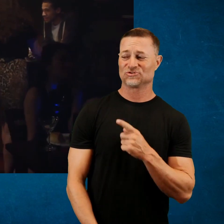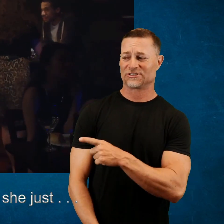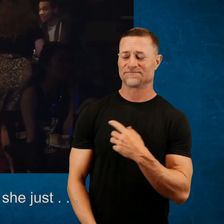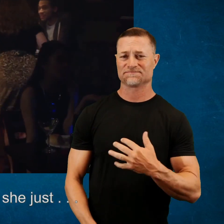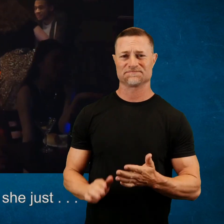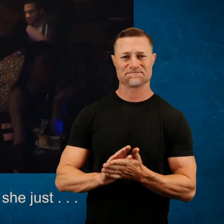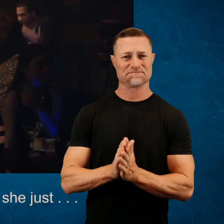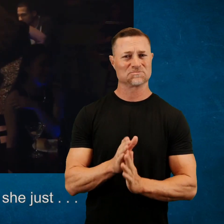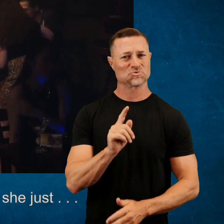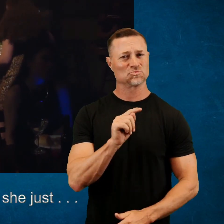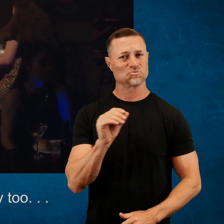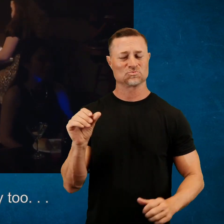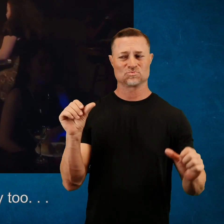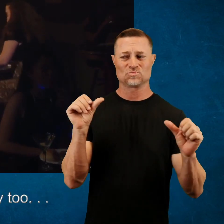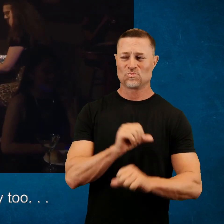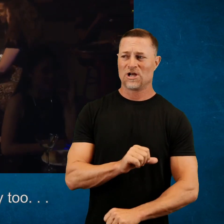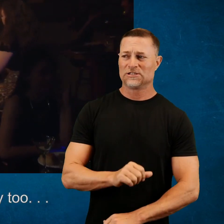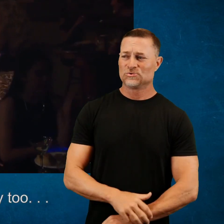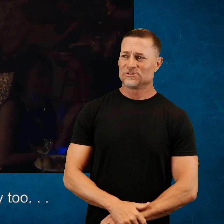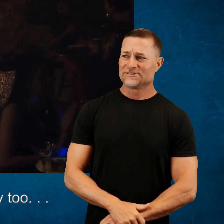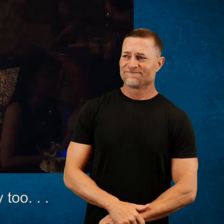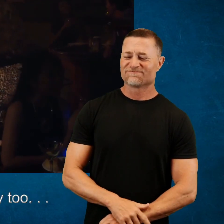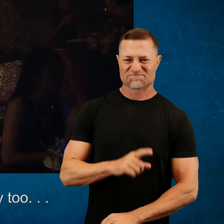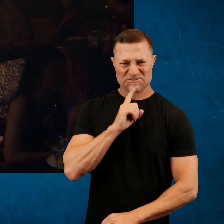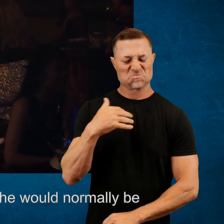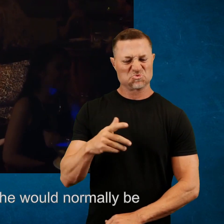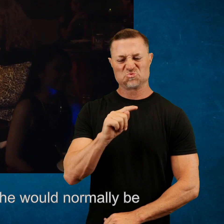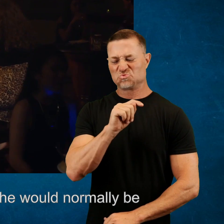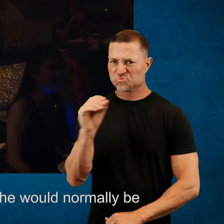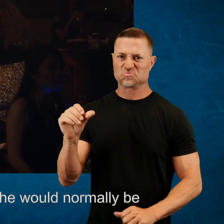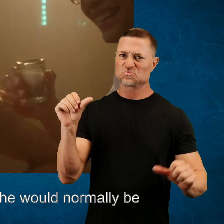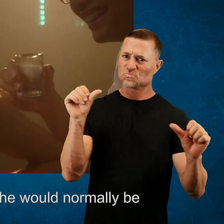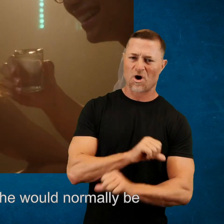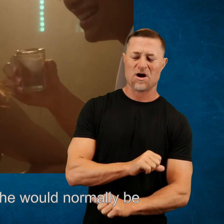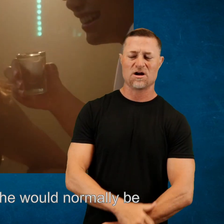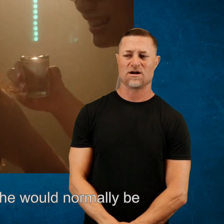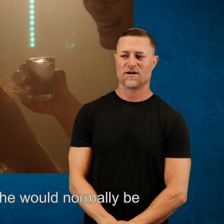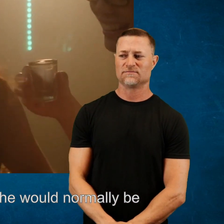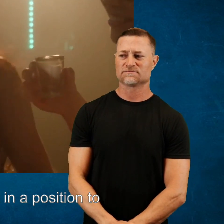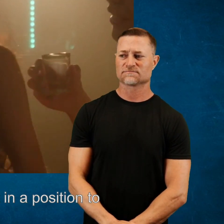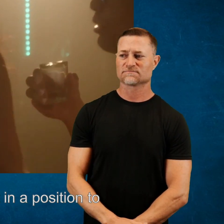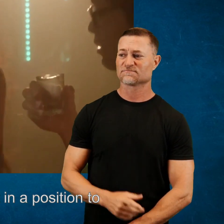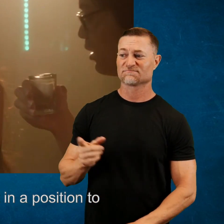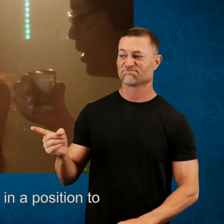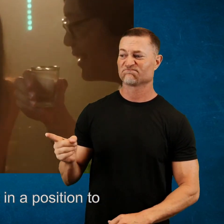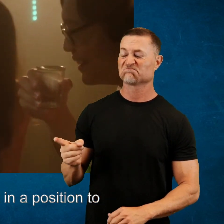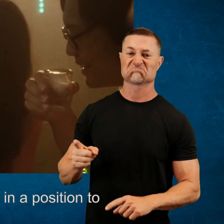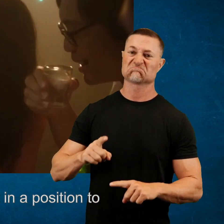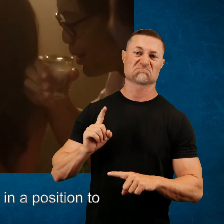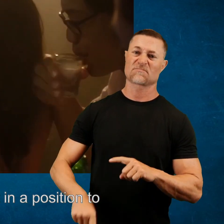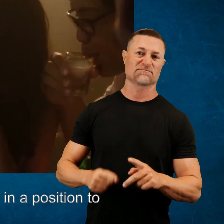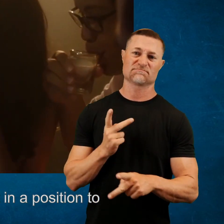I'm thinking she just got way too drunk than she would normally be, and just wasn't